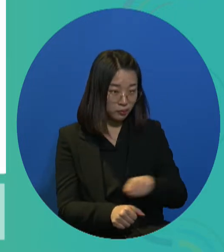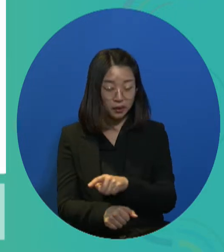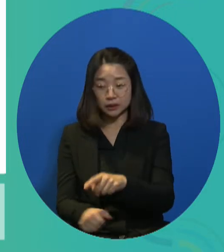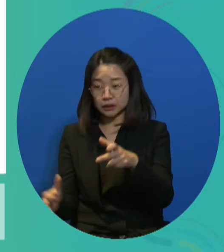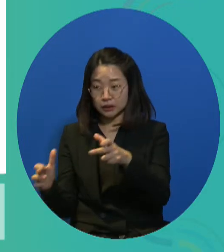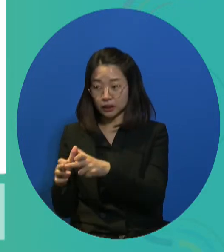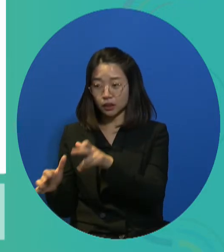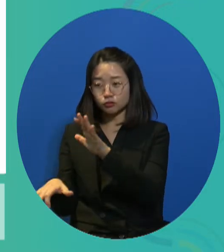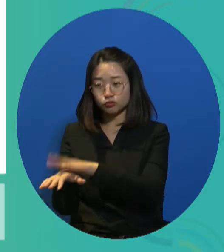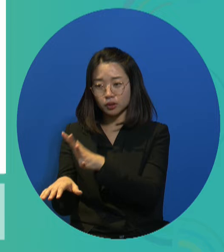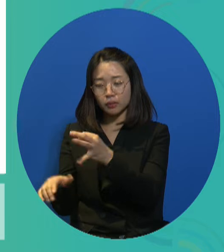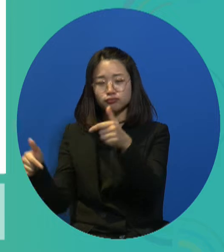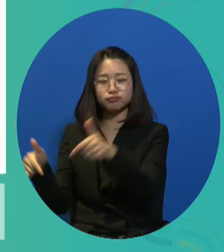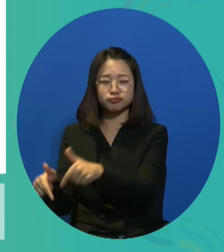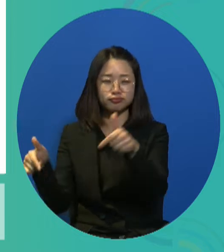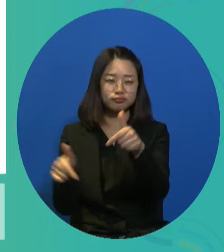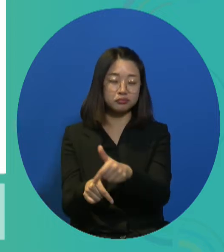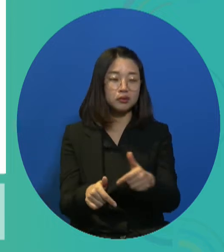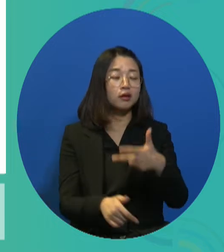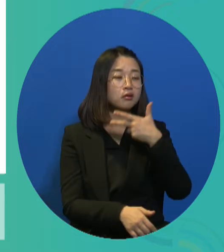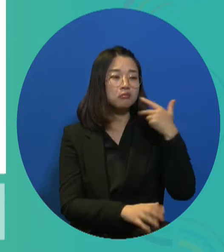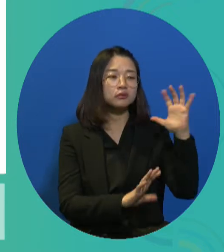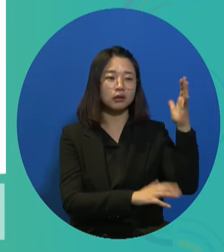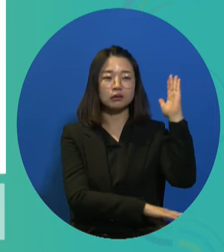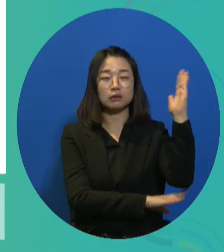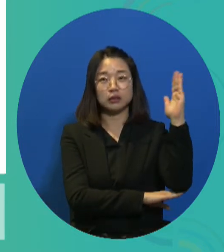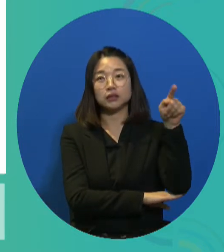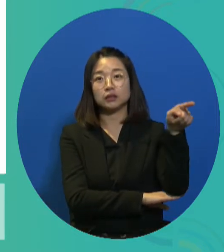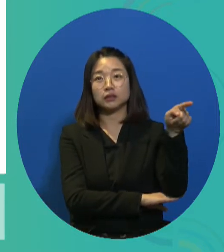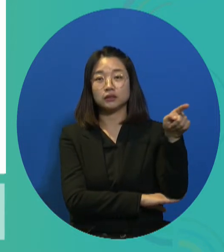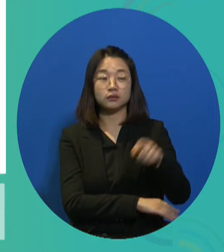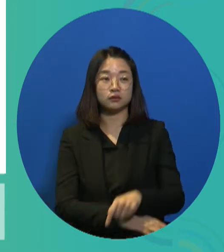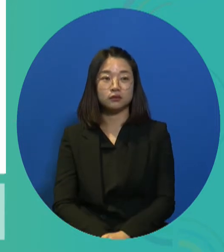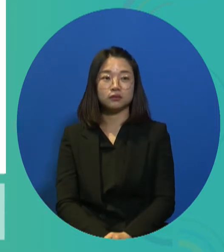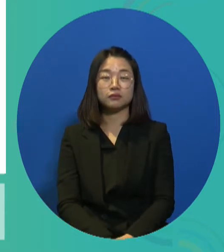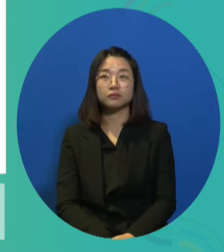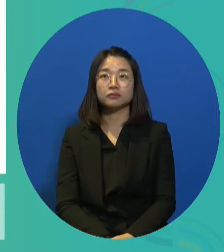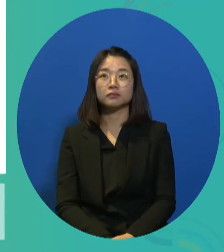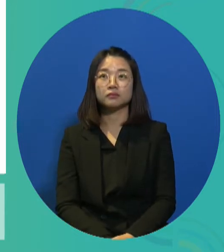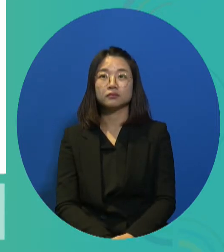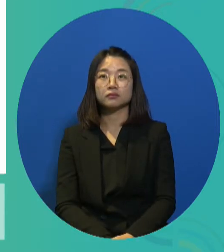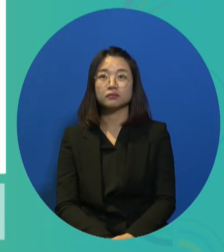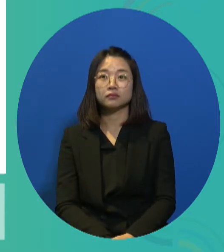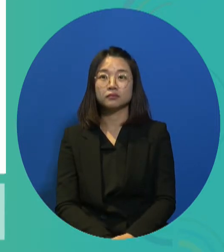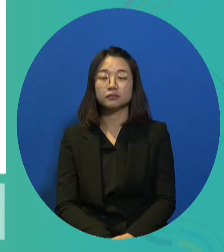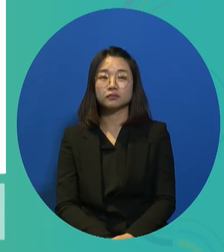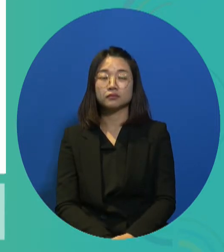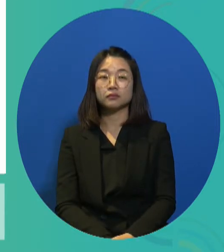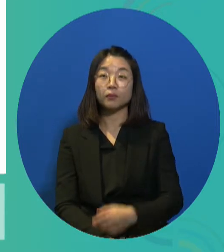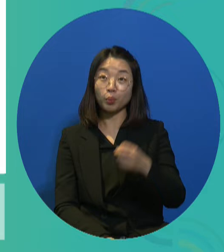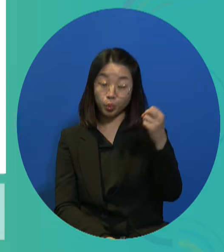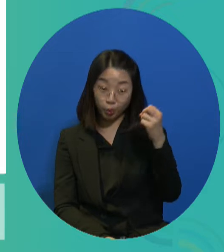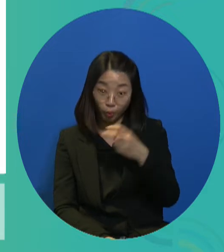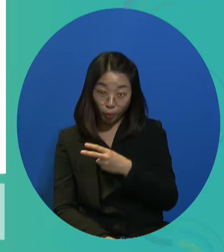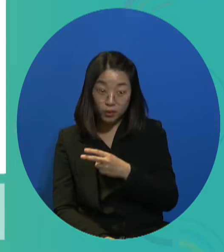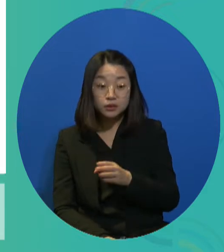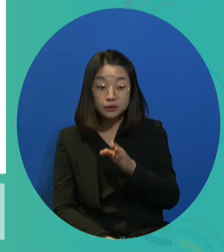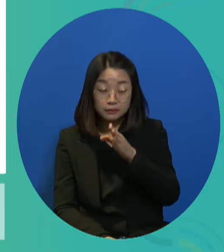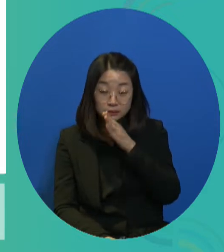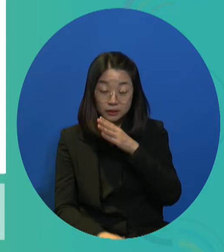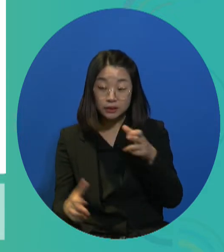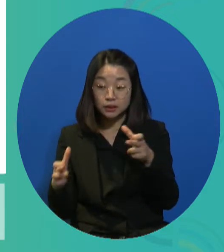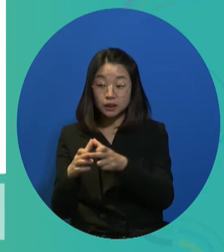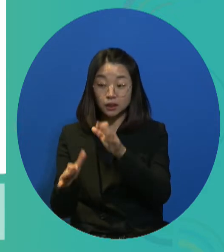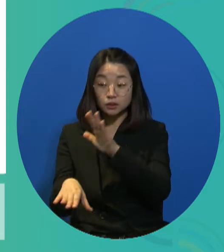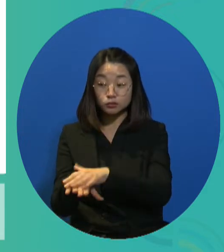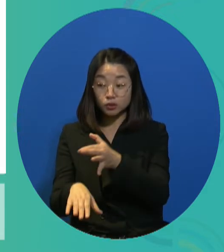with fraud. According to their own figures, disability benefit fraud was very, very low, whereas they were seeking to